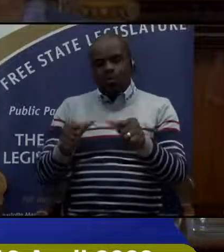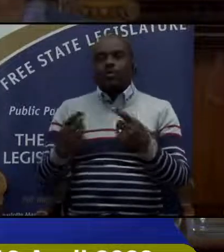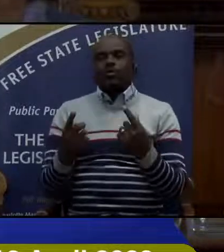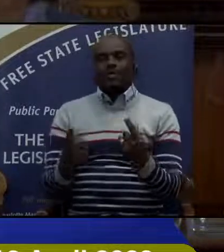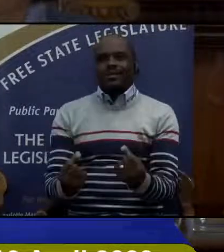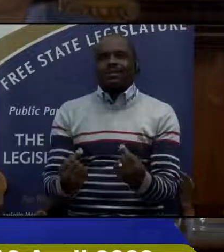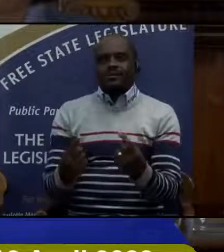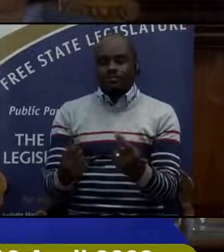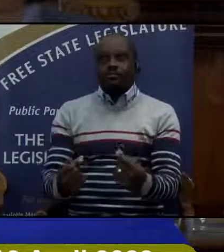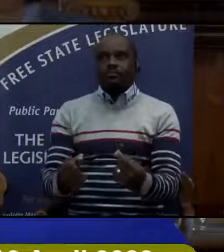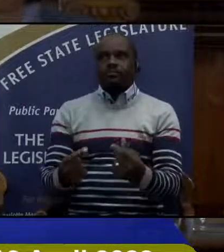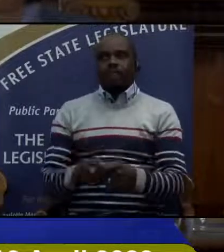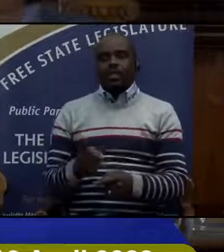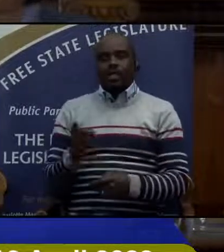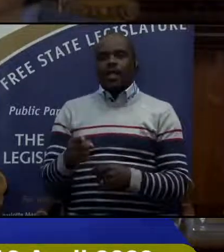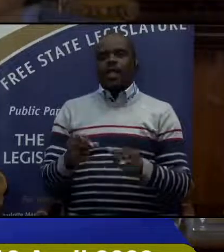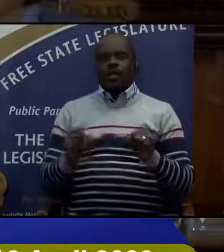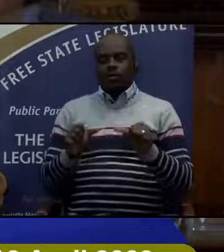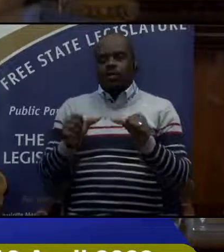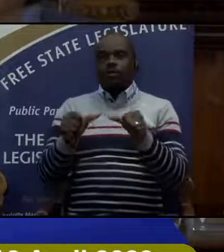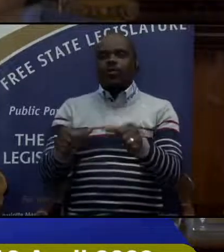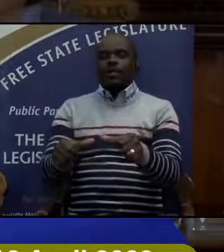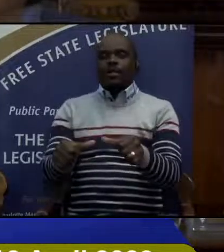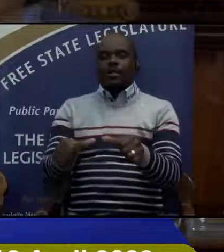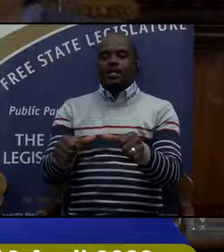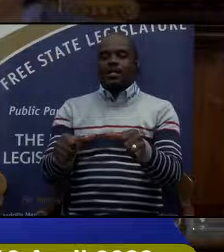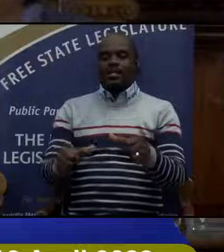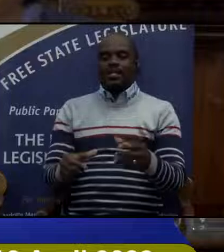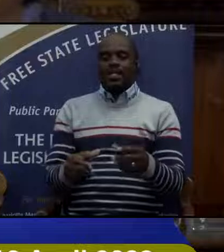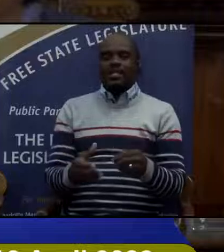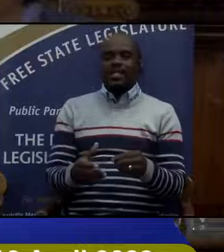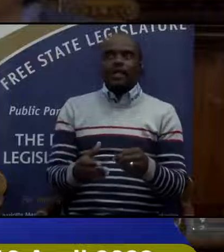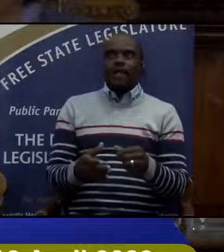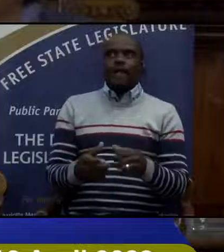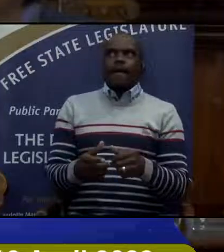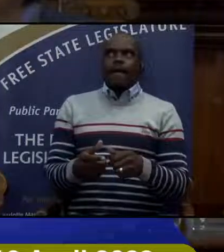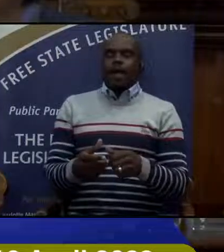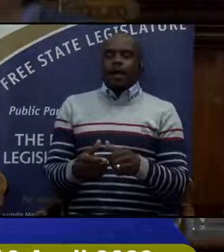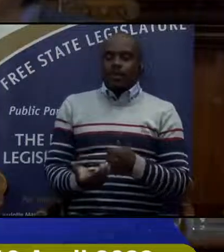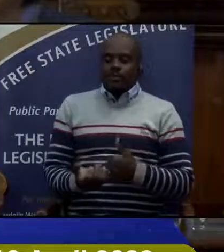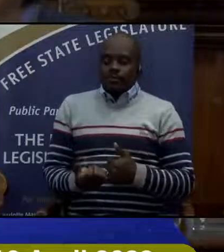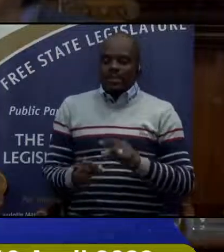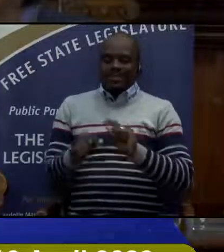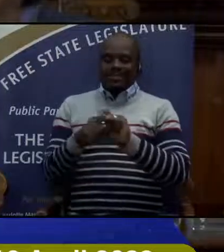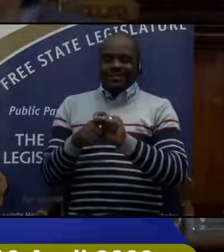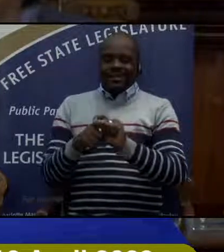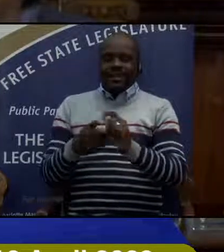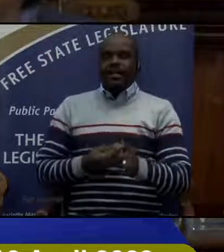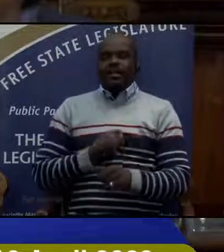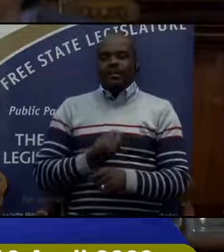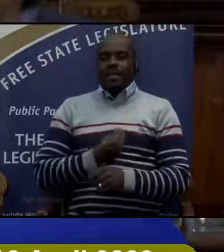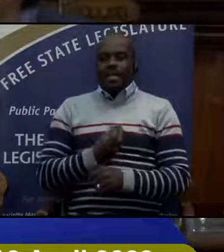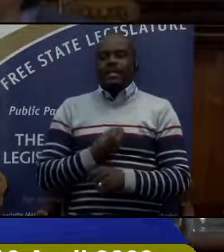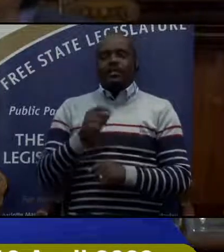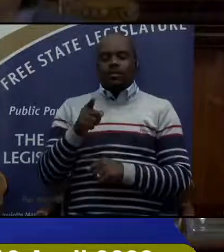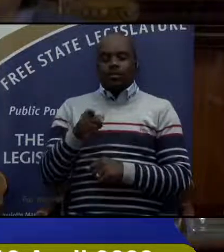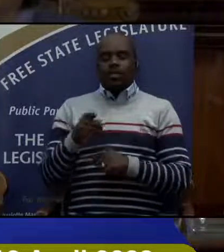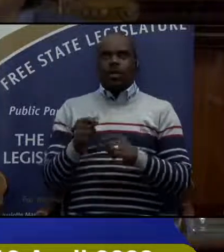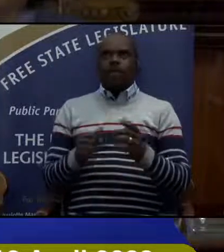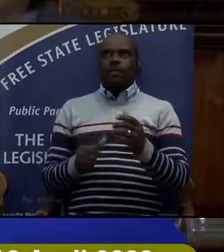continuous investment in youth development, ensuring that the trained youth find opportunities in the mainstream